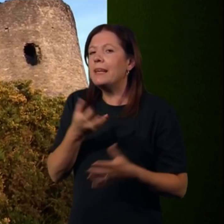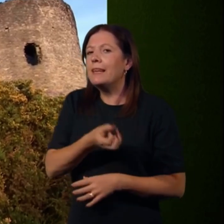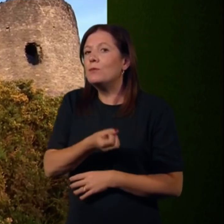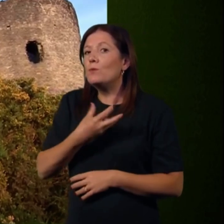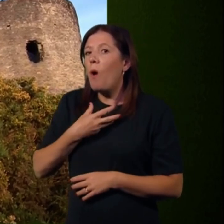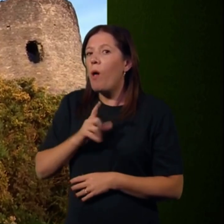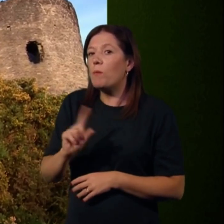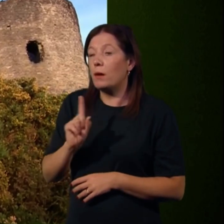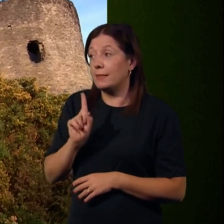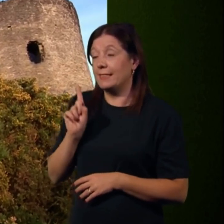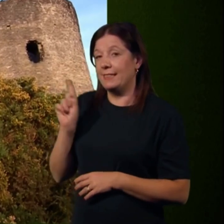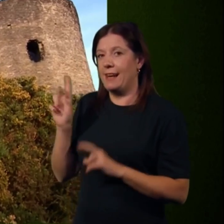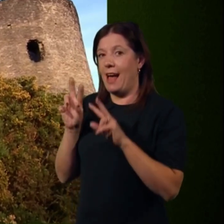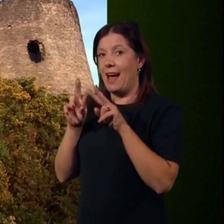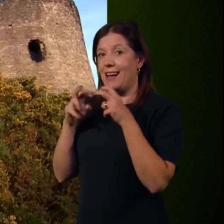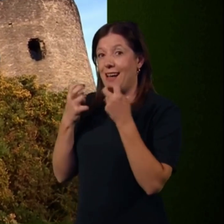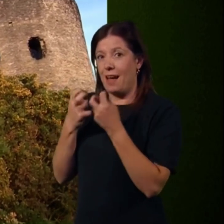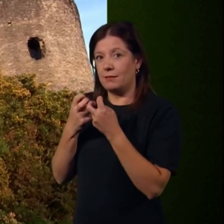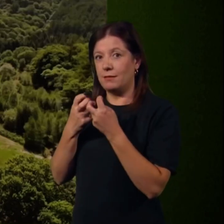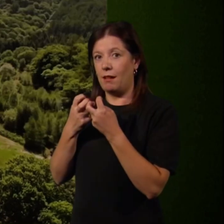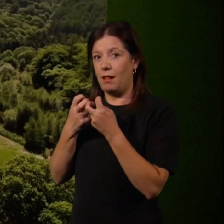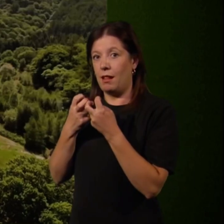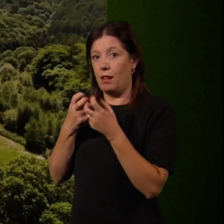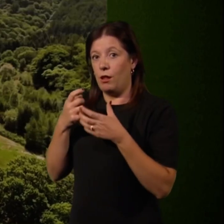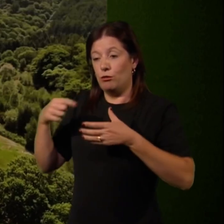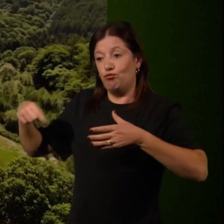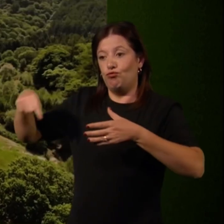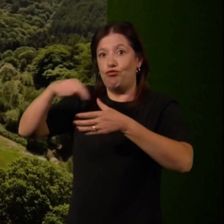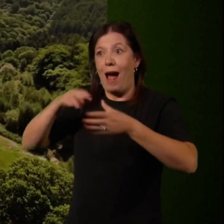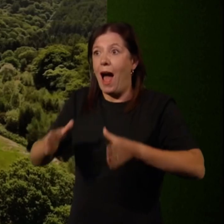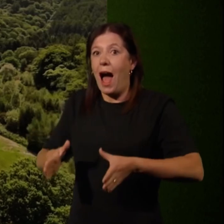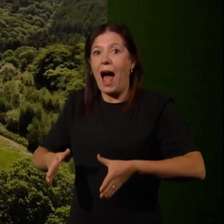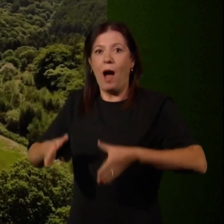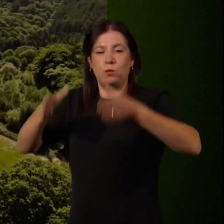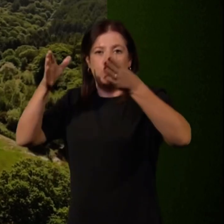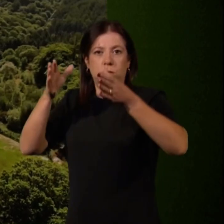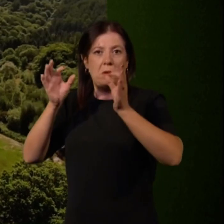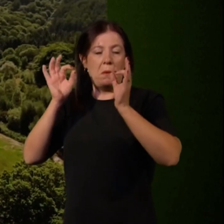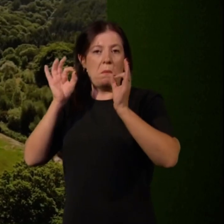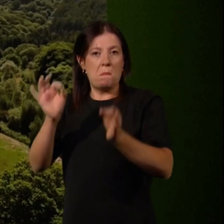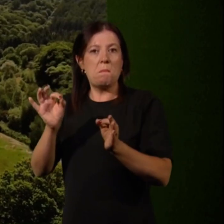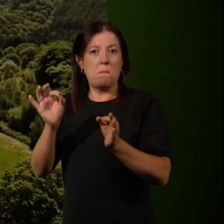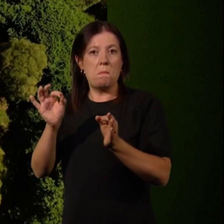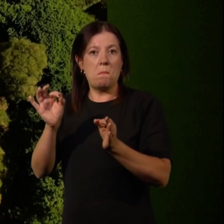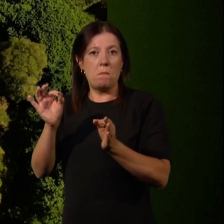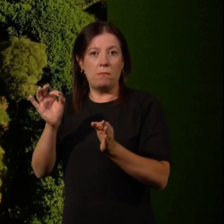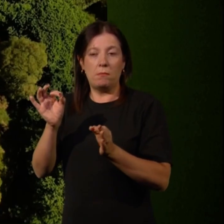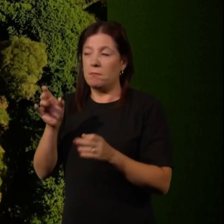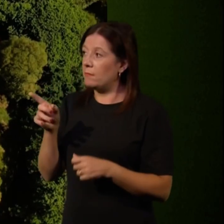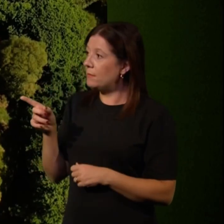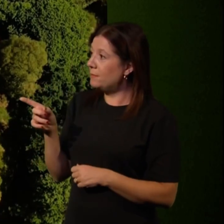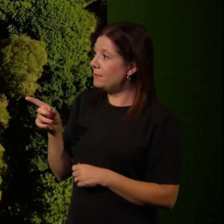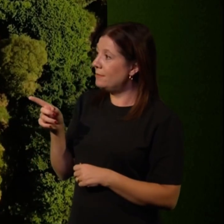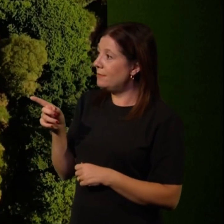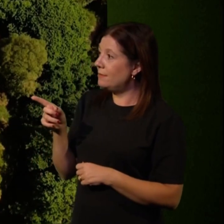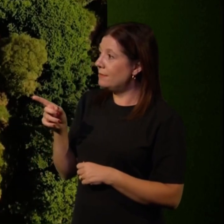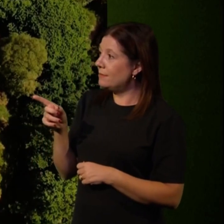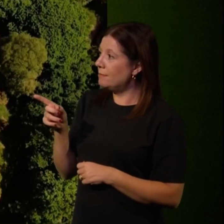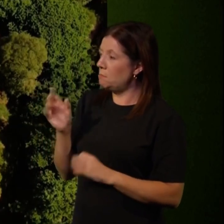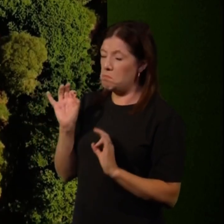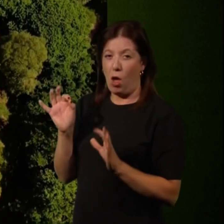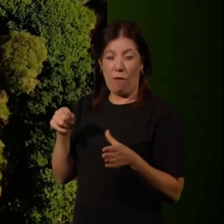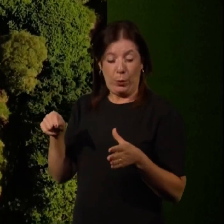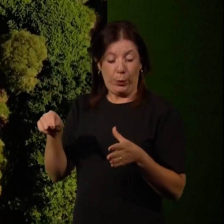castle is the finest example of a round tower in Wales. And I tell you what, looking at those shots, it's really difficult to argue with